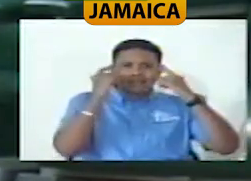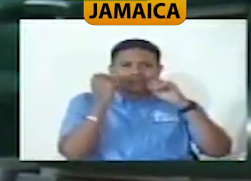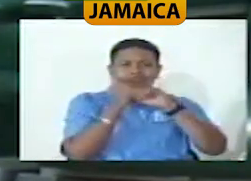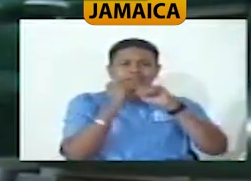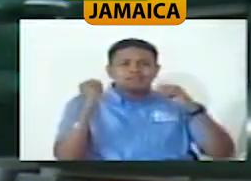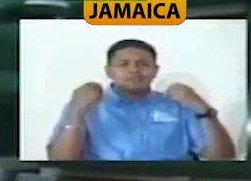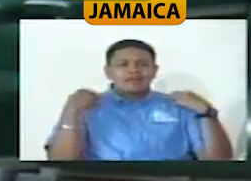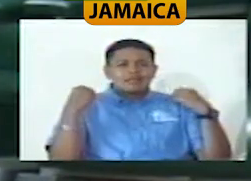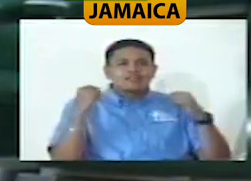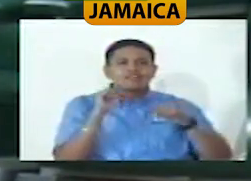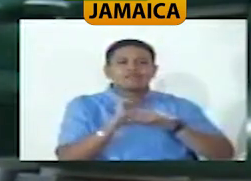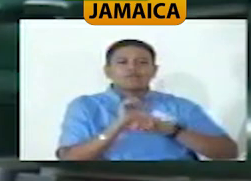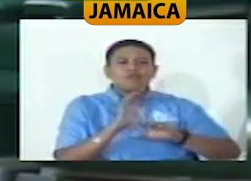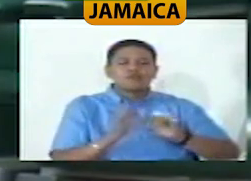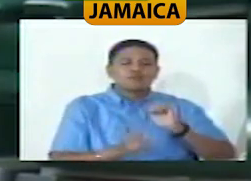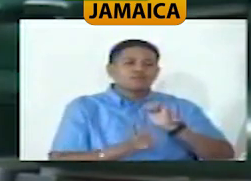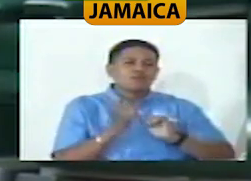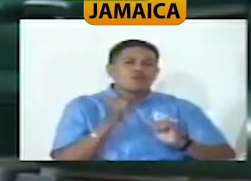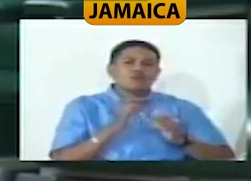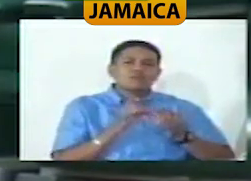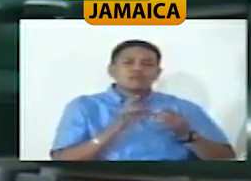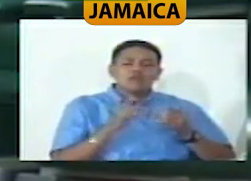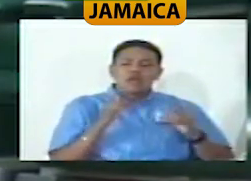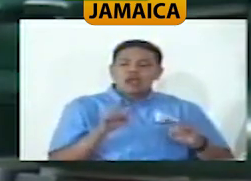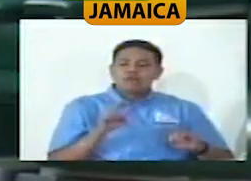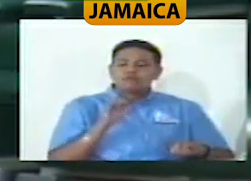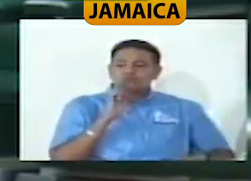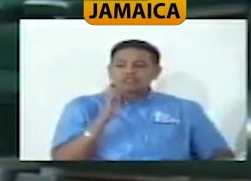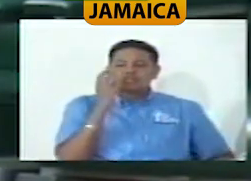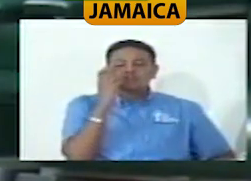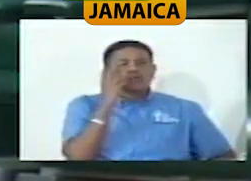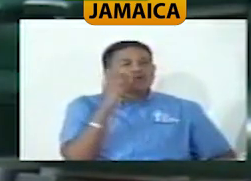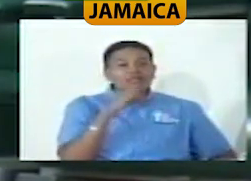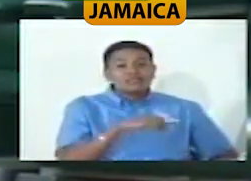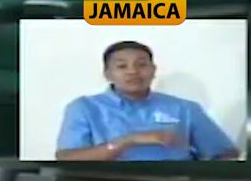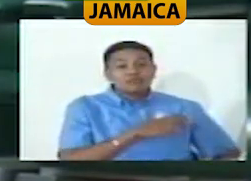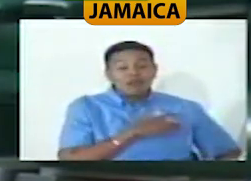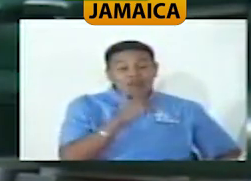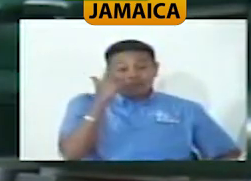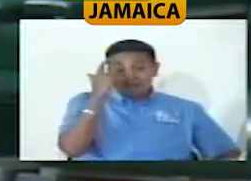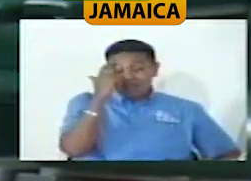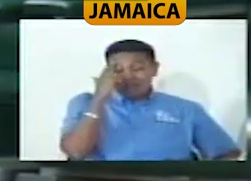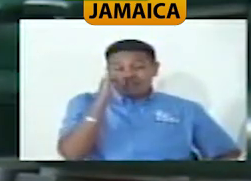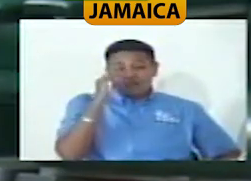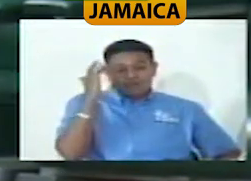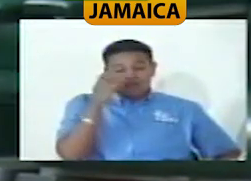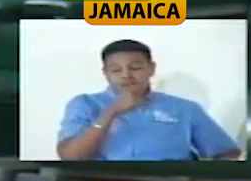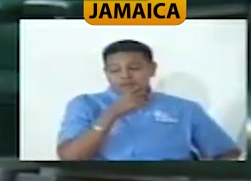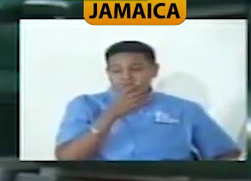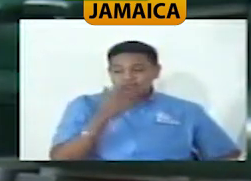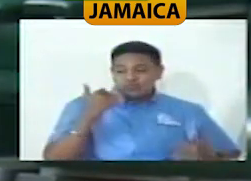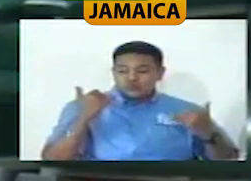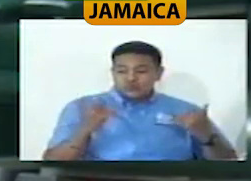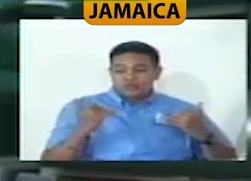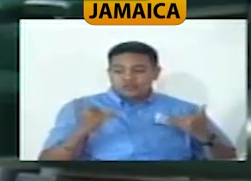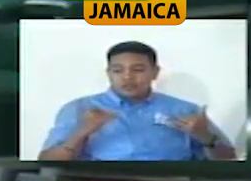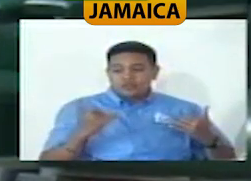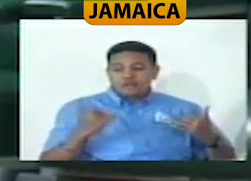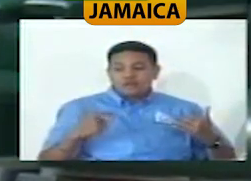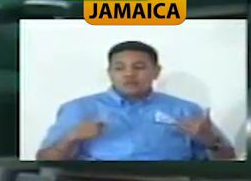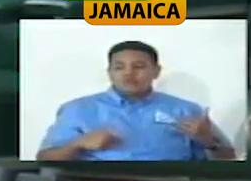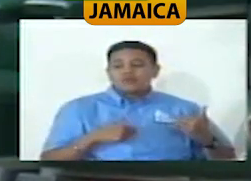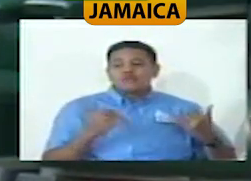health of the workers. And it is no doubt in my mind That is why today we